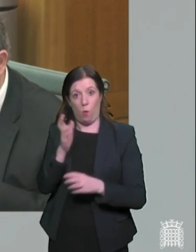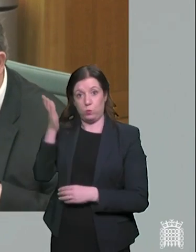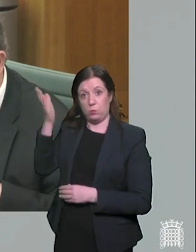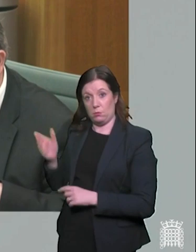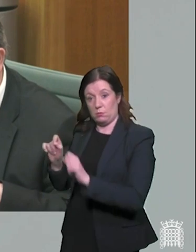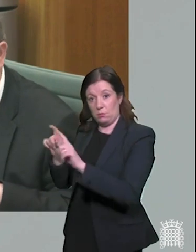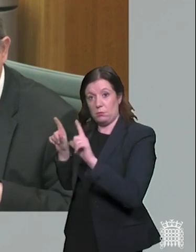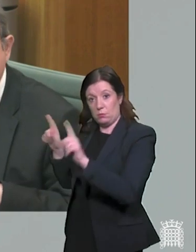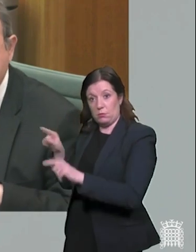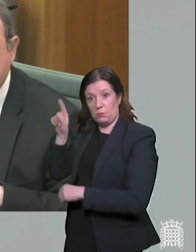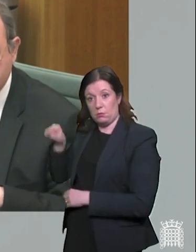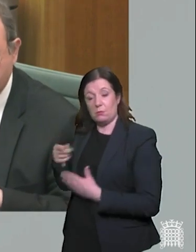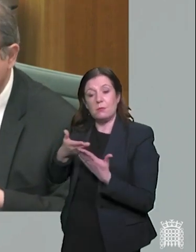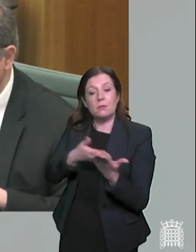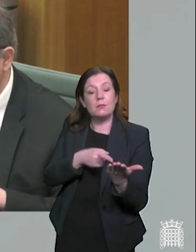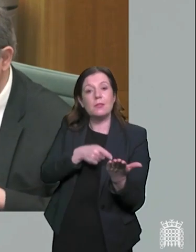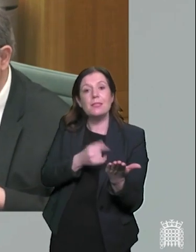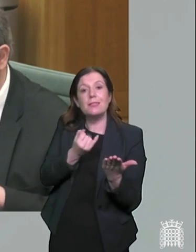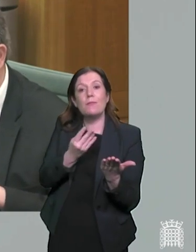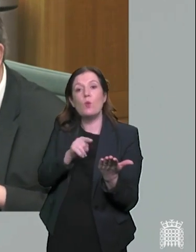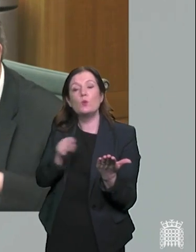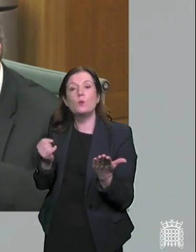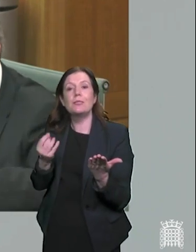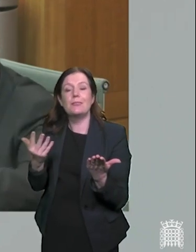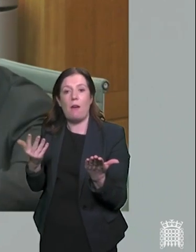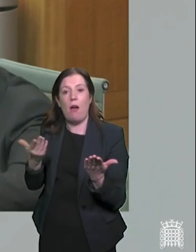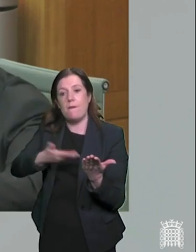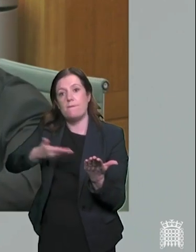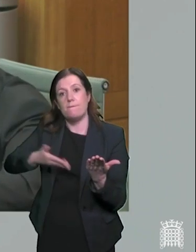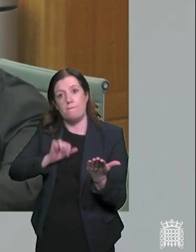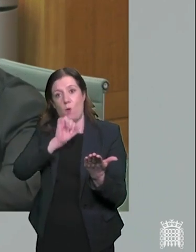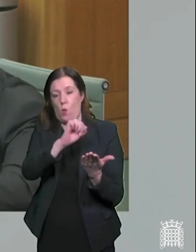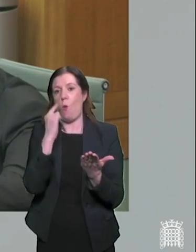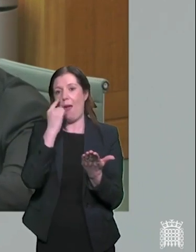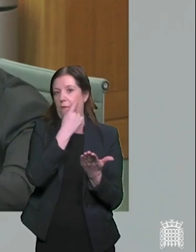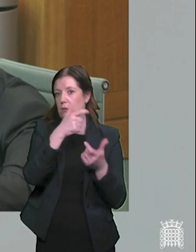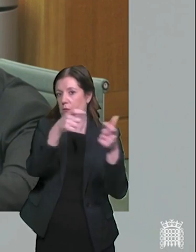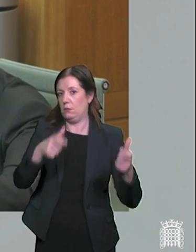are also at pages 64 to 65 of your evidence bundle. Thank you.